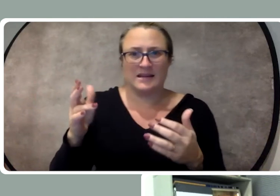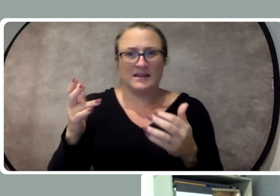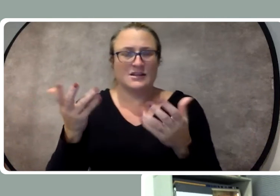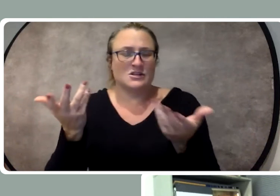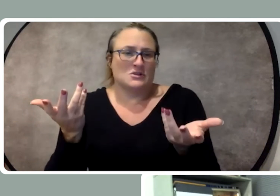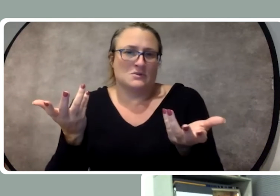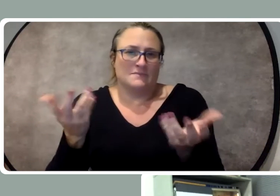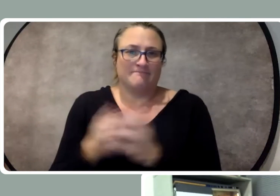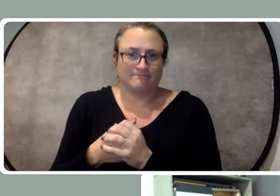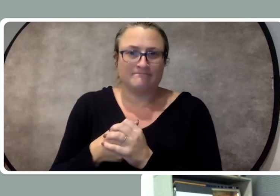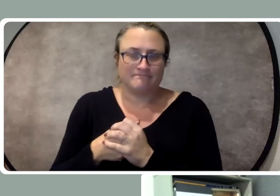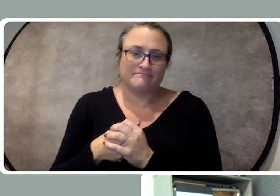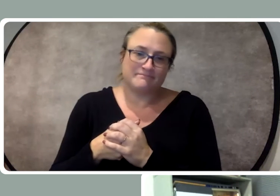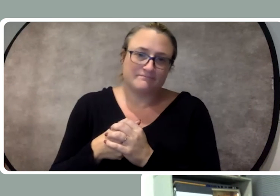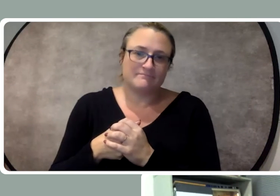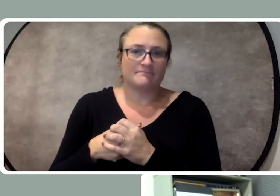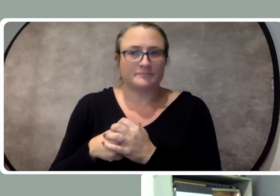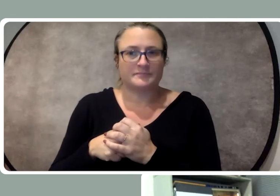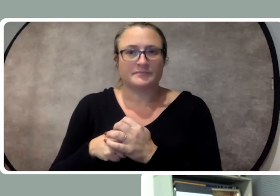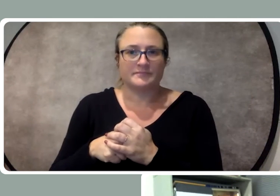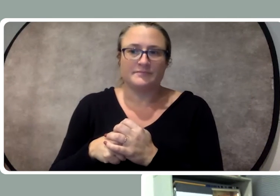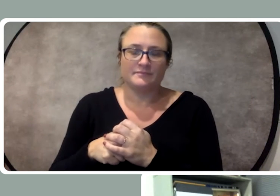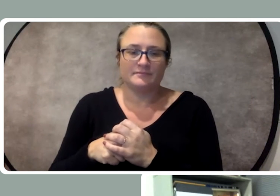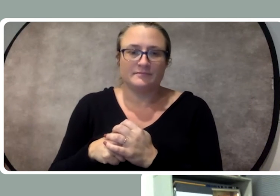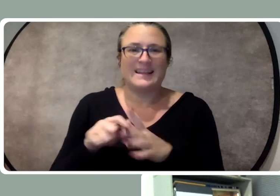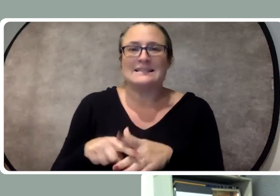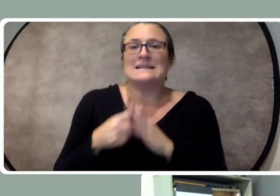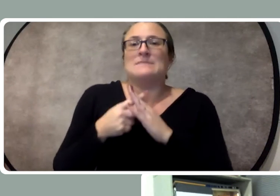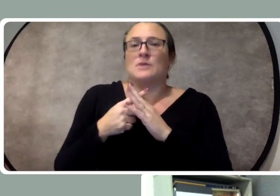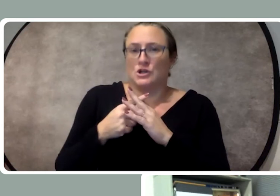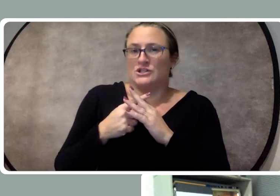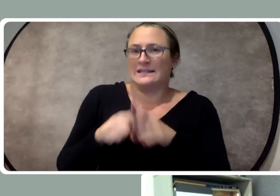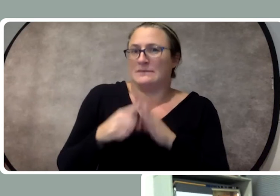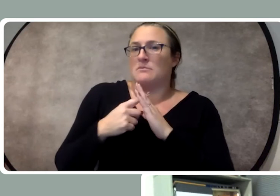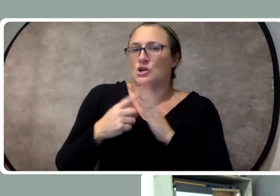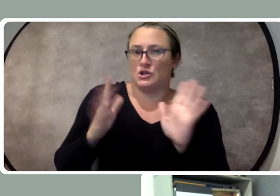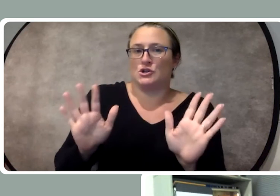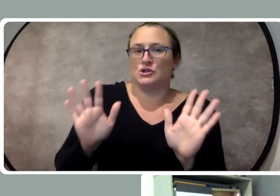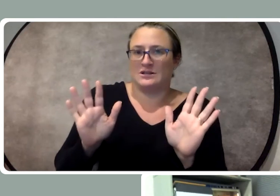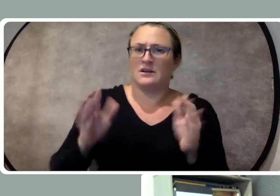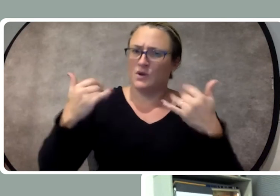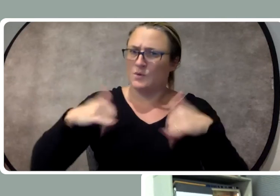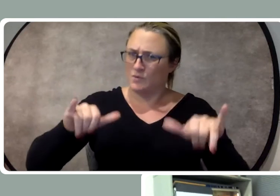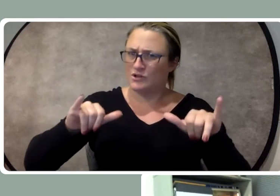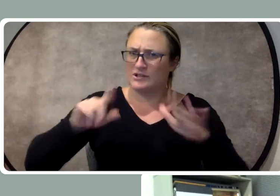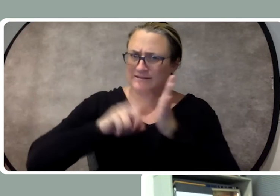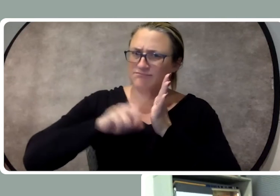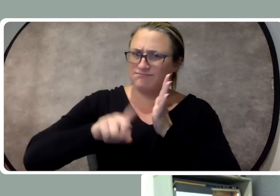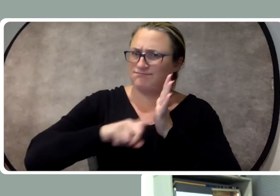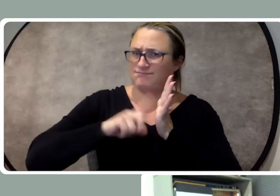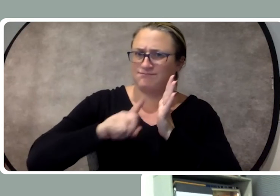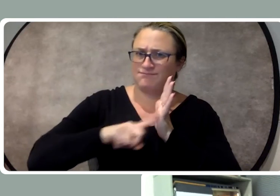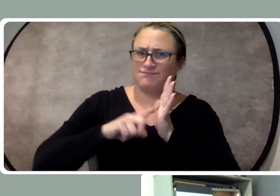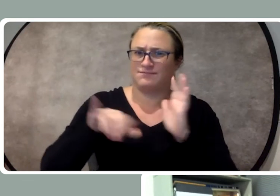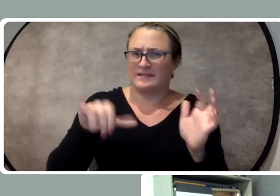such a woman. So it's an emerging field, certainly lots and lots of active investigations still ongoing. But I